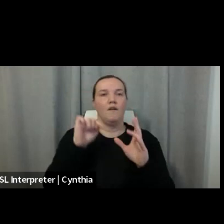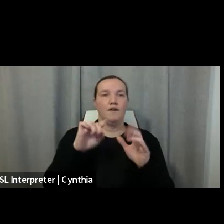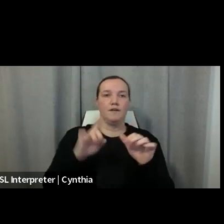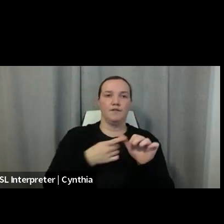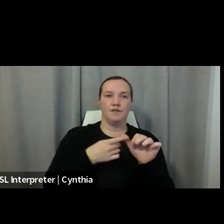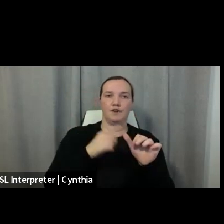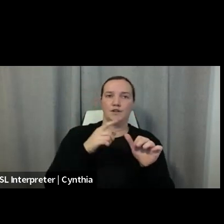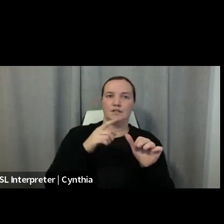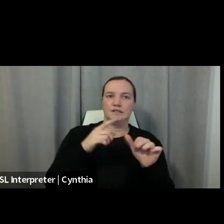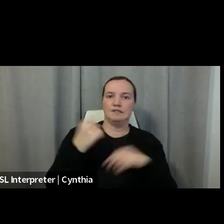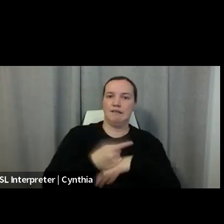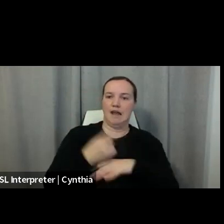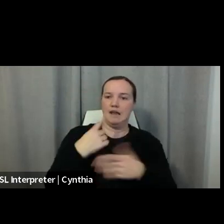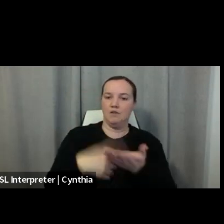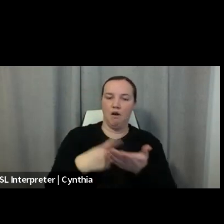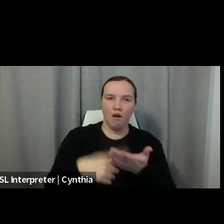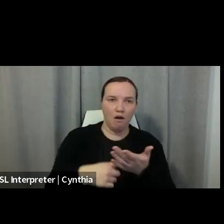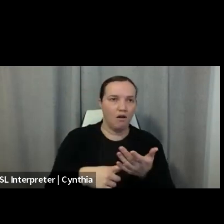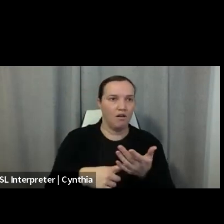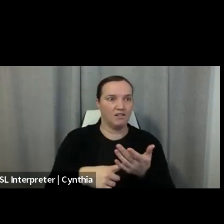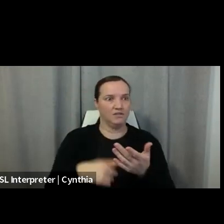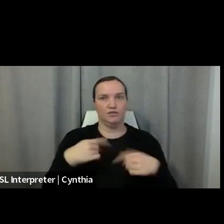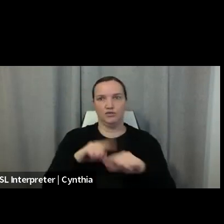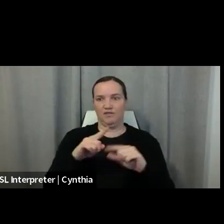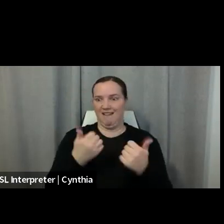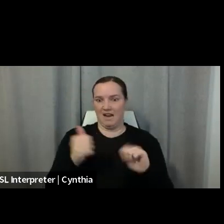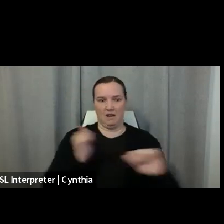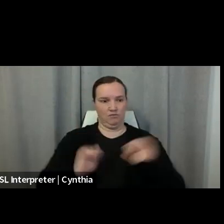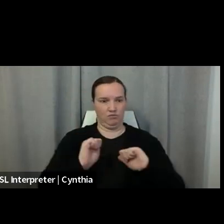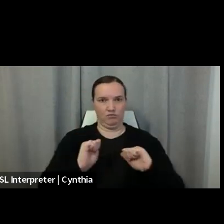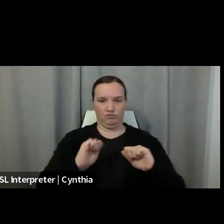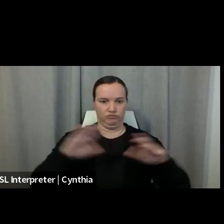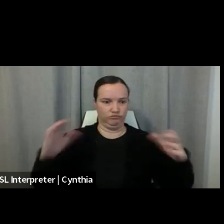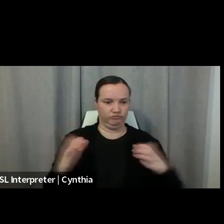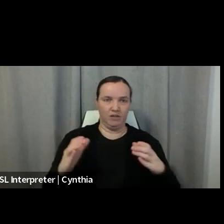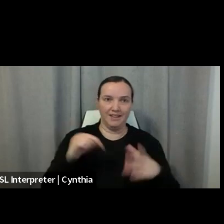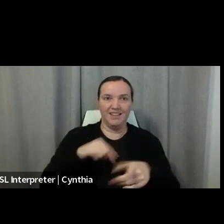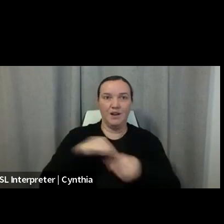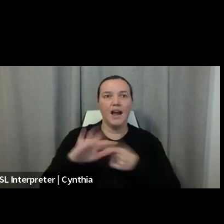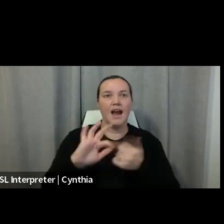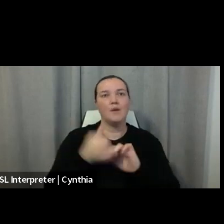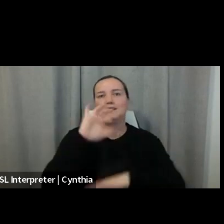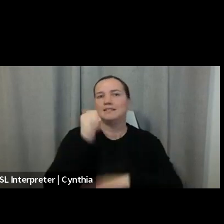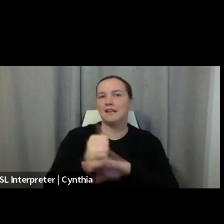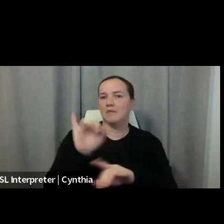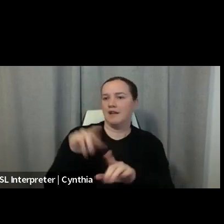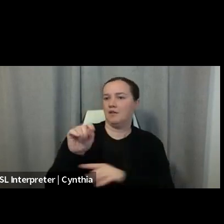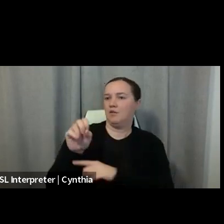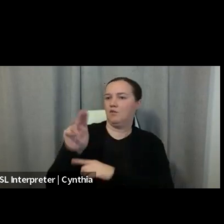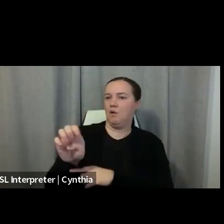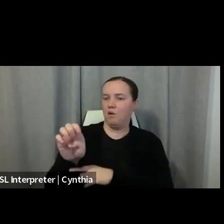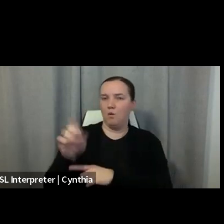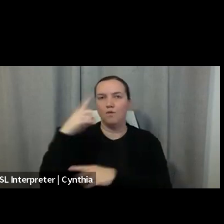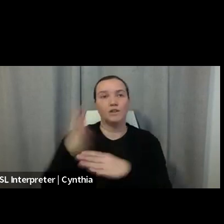talk, or when we get together in any kind of production team in our industry, how do we set that as a tone for then those shared